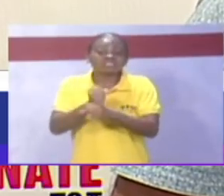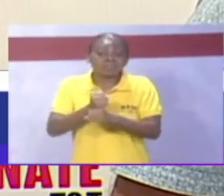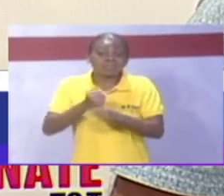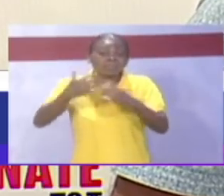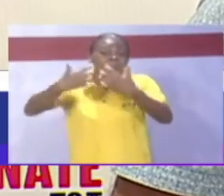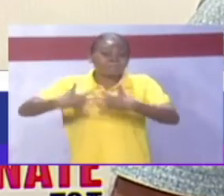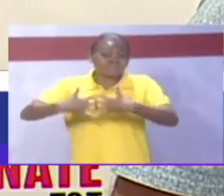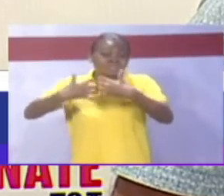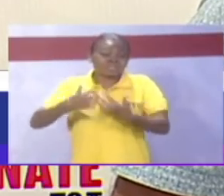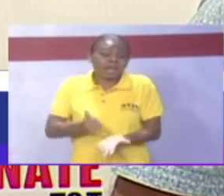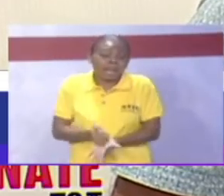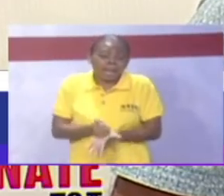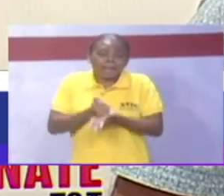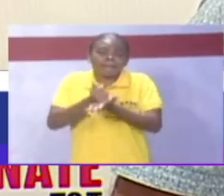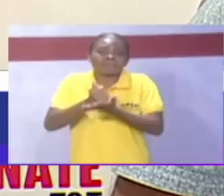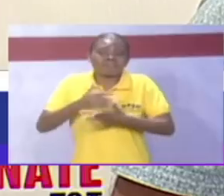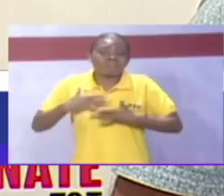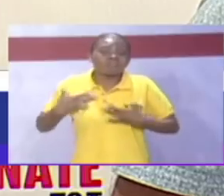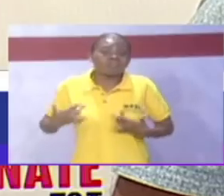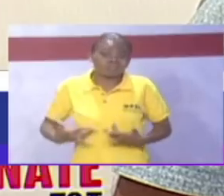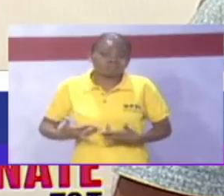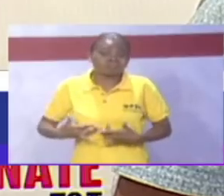2 insulin injections every single day.